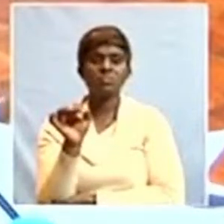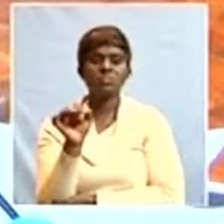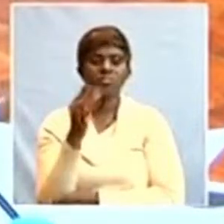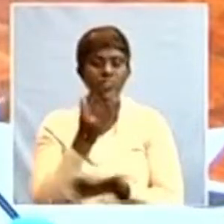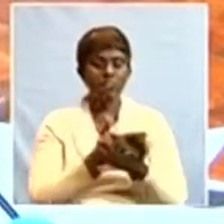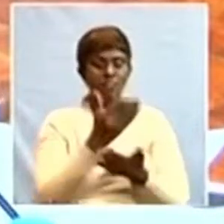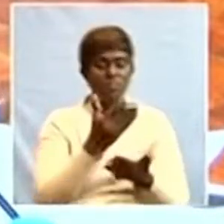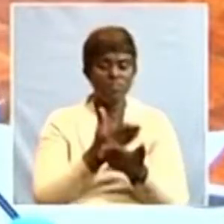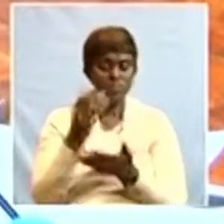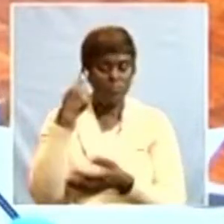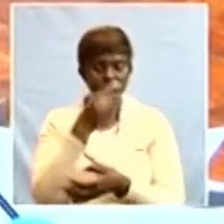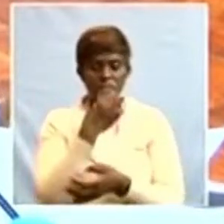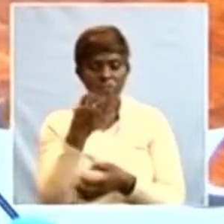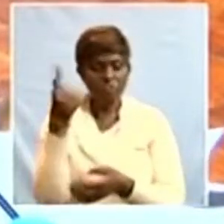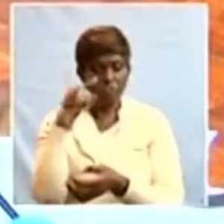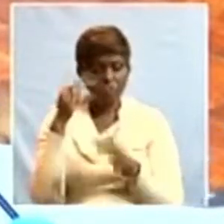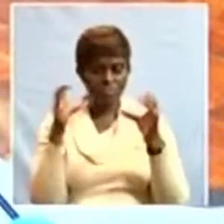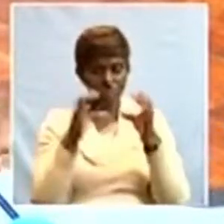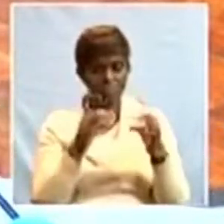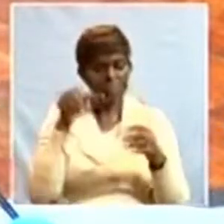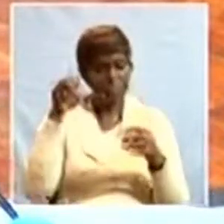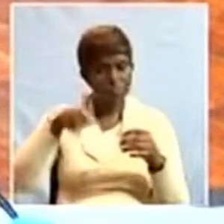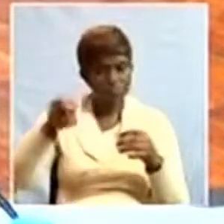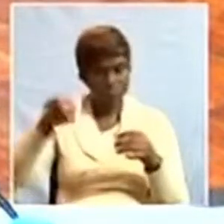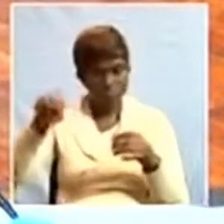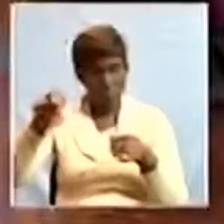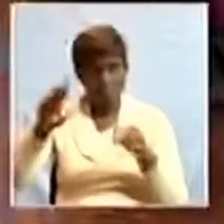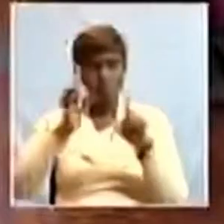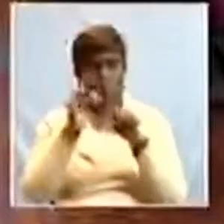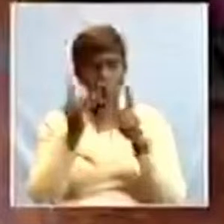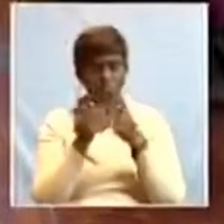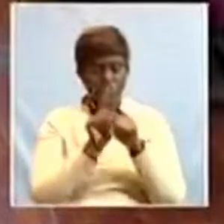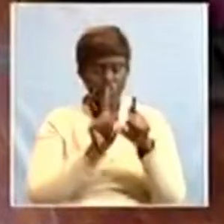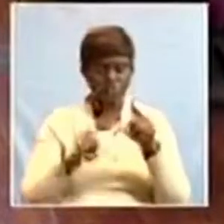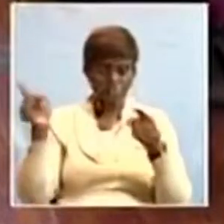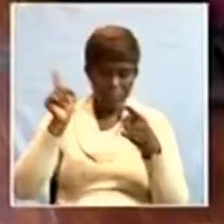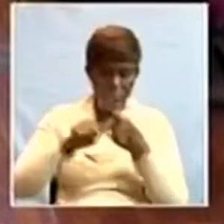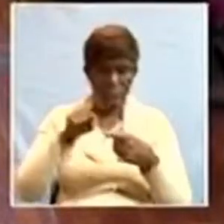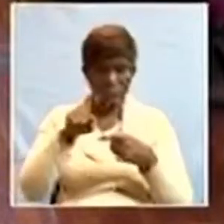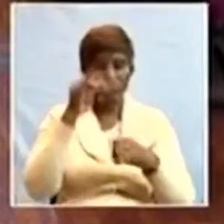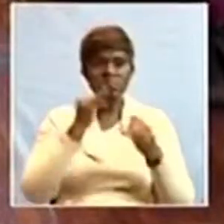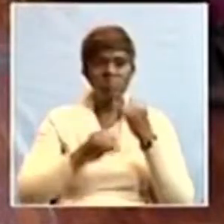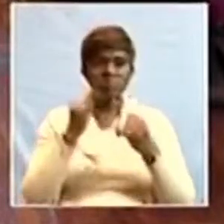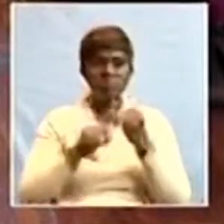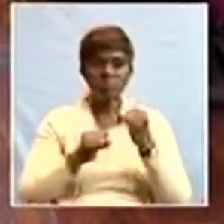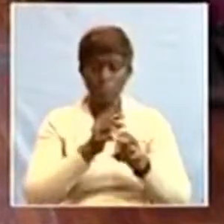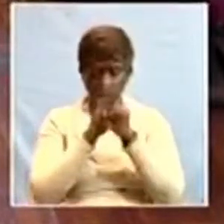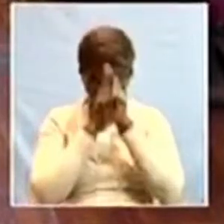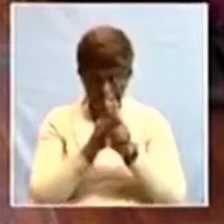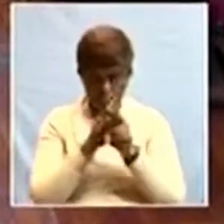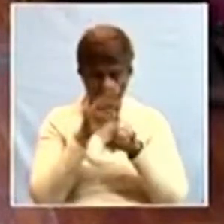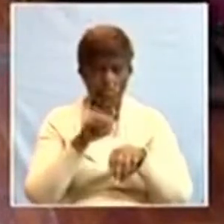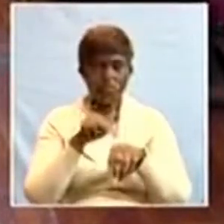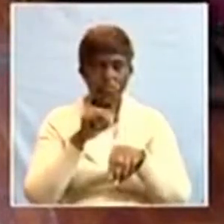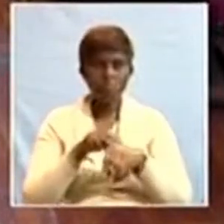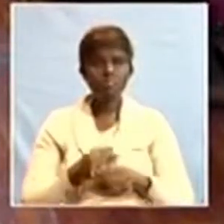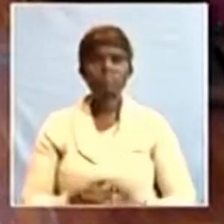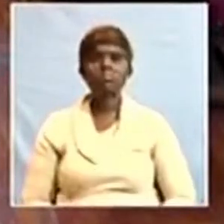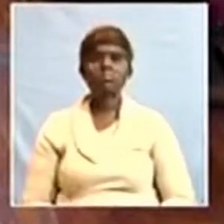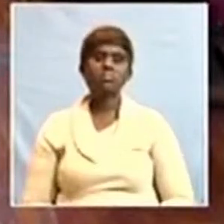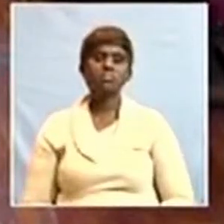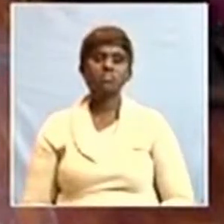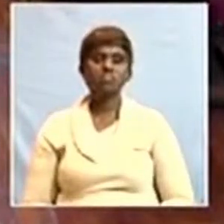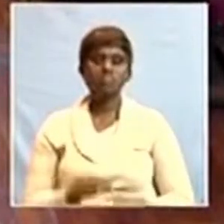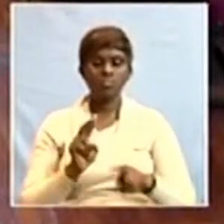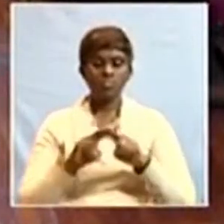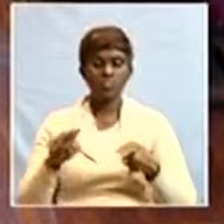procurement of equipment for communities, Mwinilunga district. Can go up to the honorable Mwira. Chair,